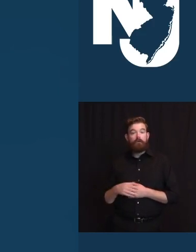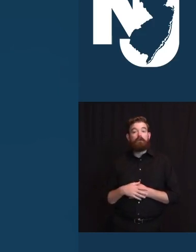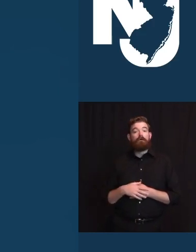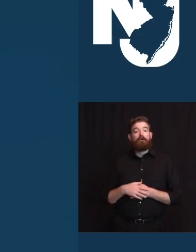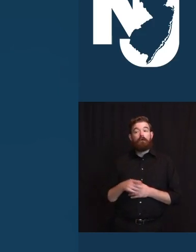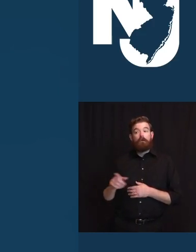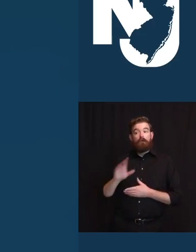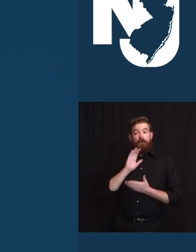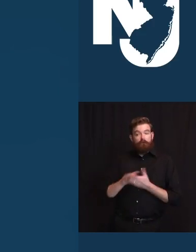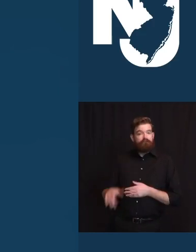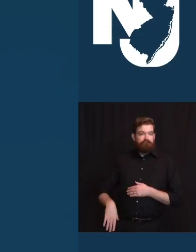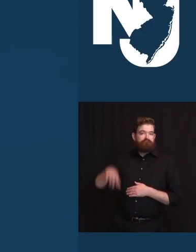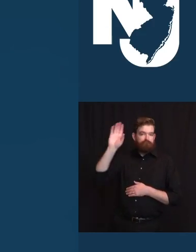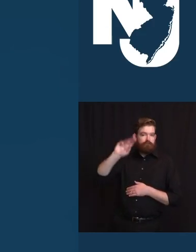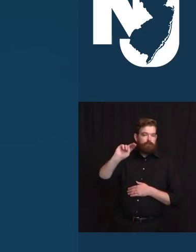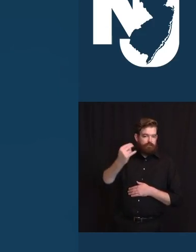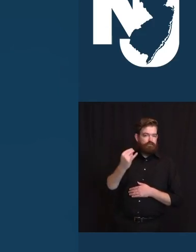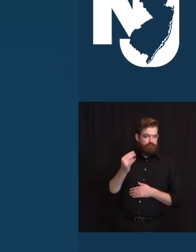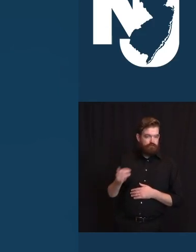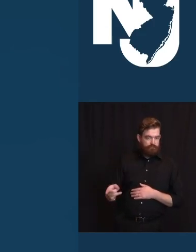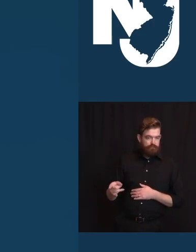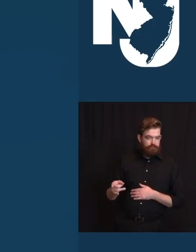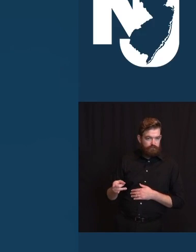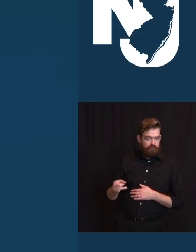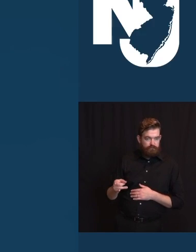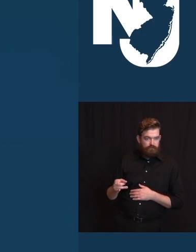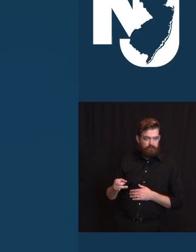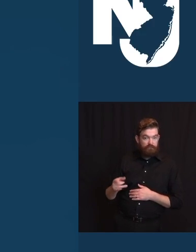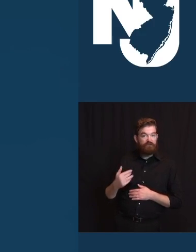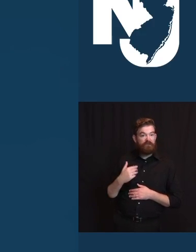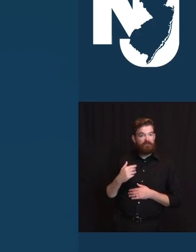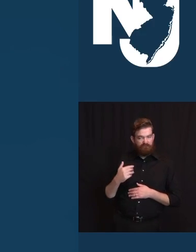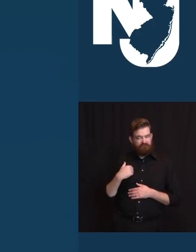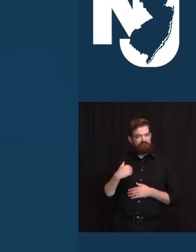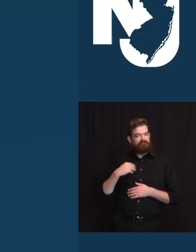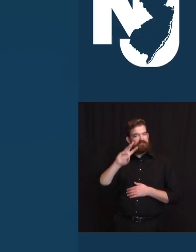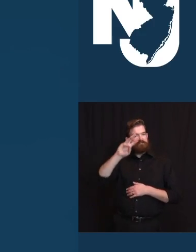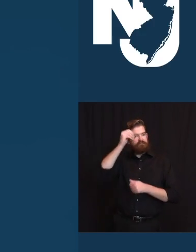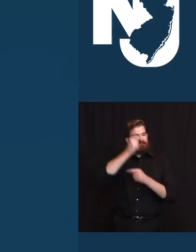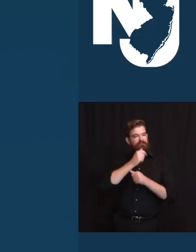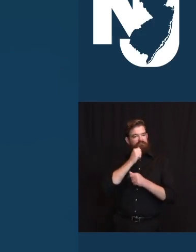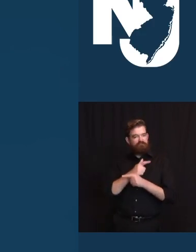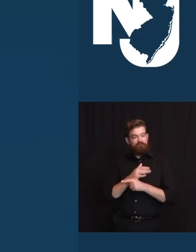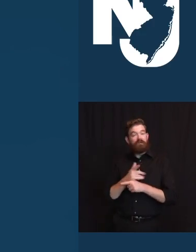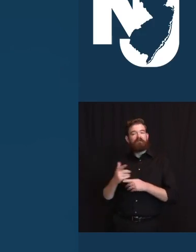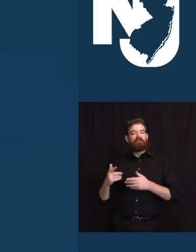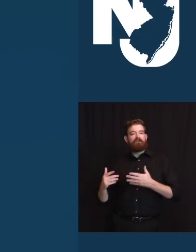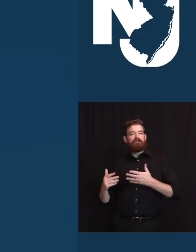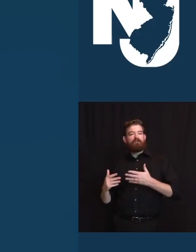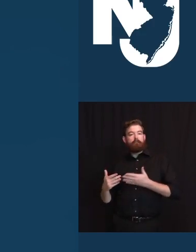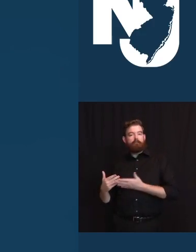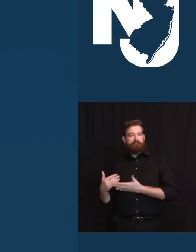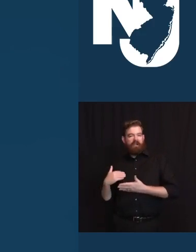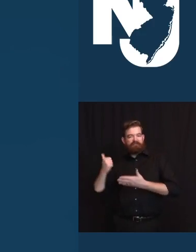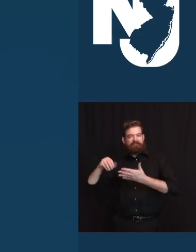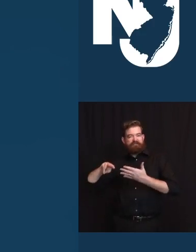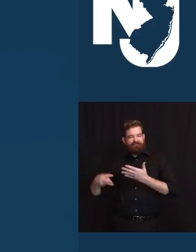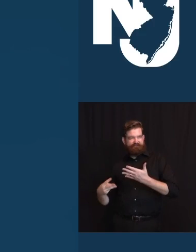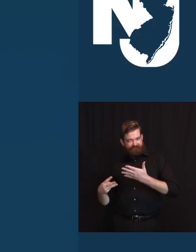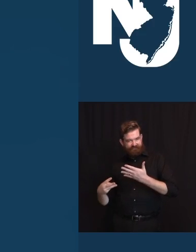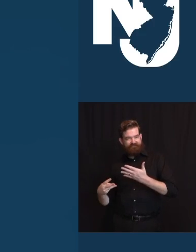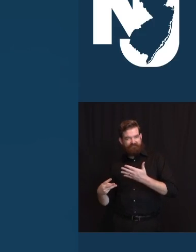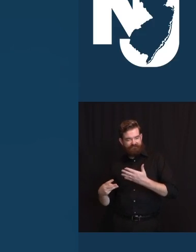had a passion for the arts, working as a photographer alongside her brother in youth and becoming an organ teacher later in life, as